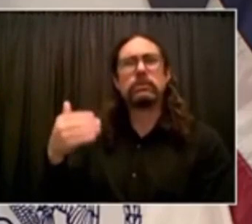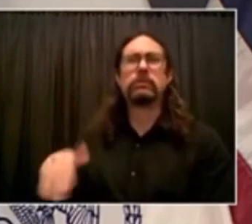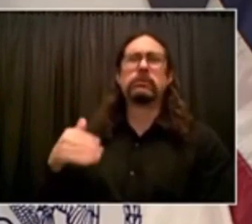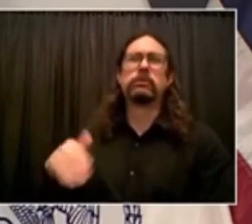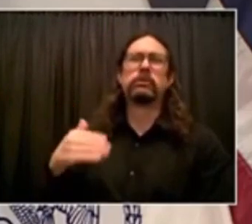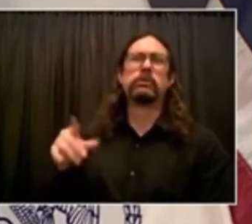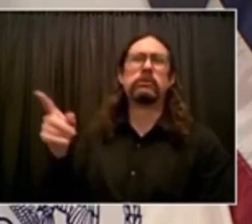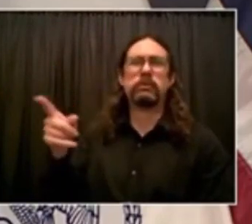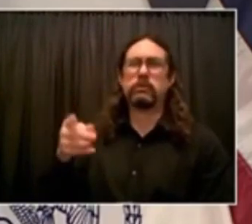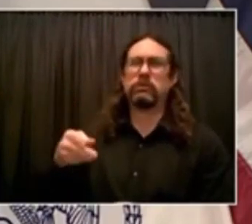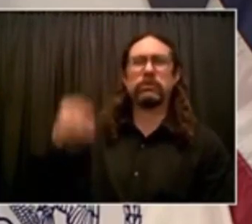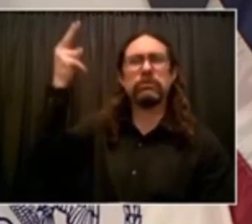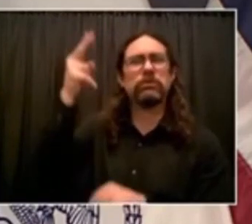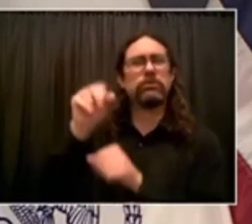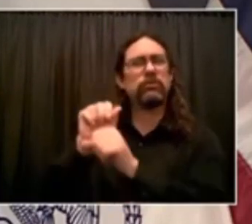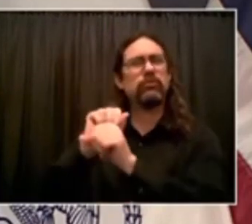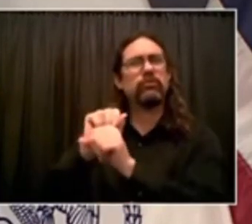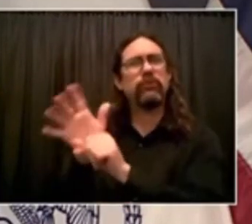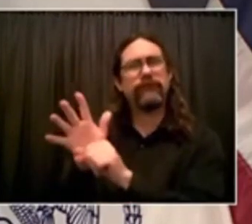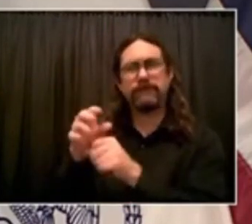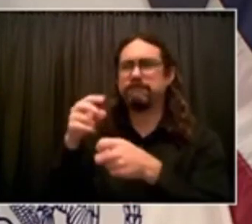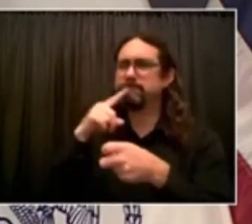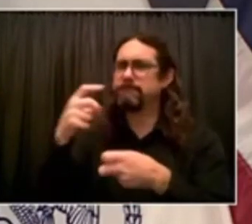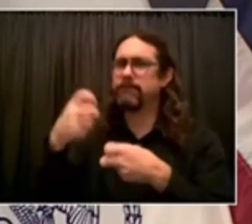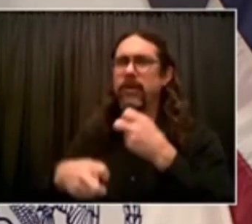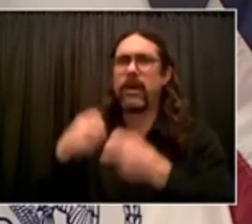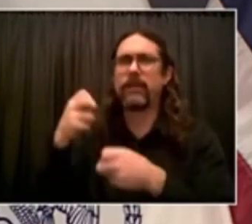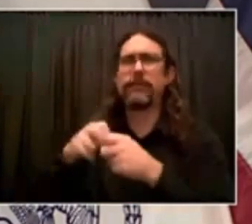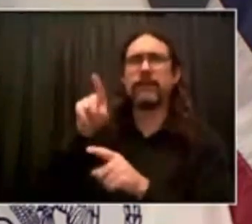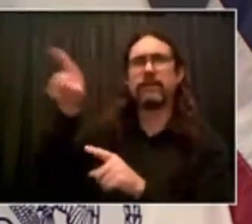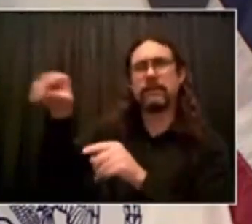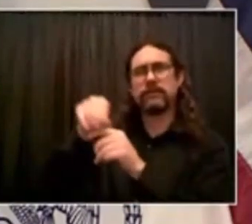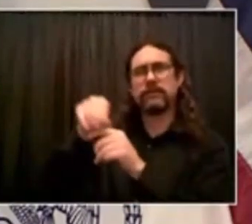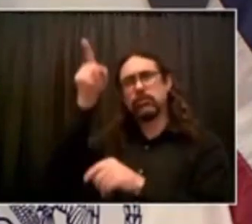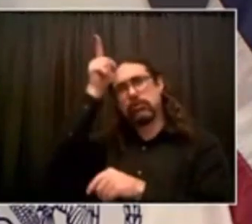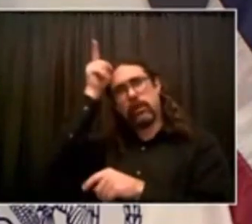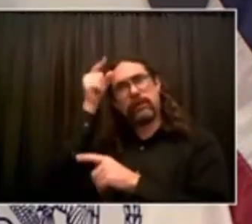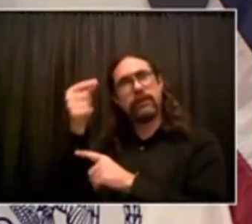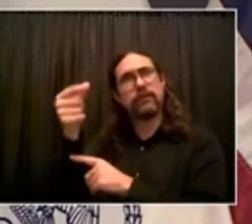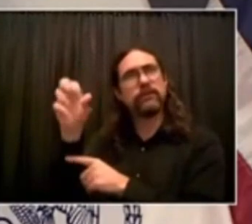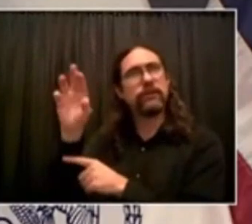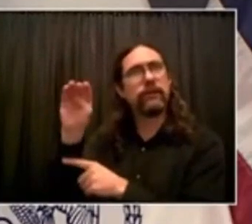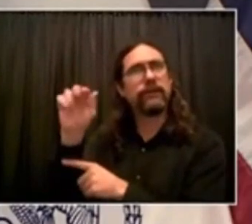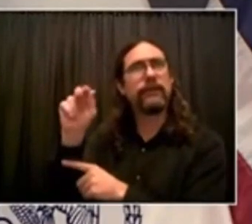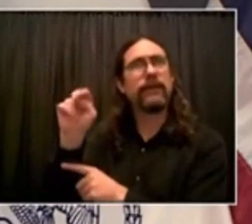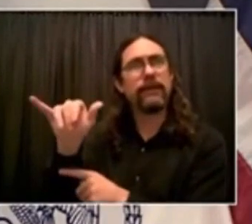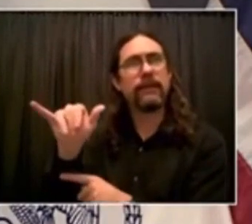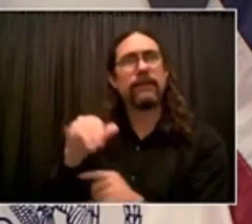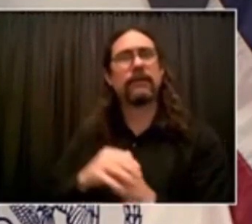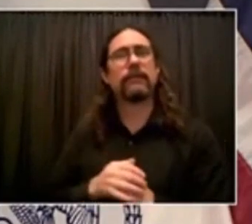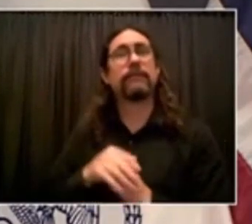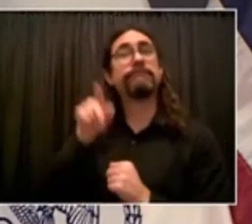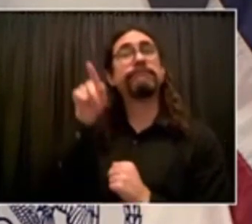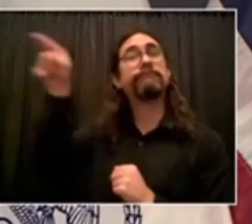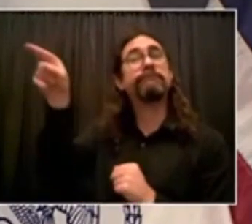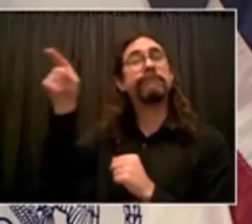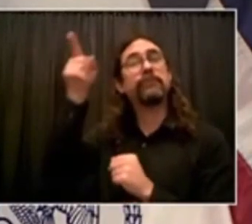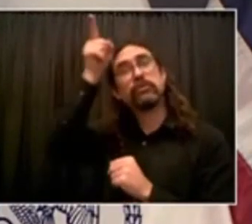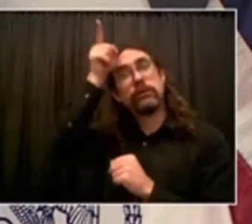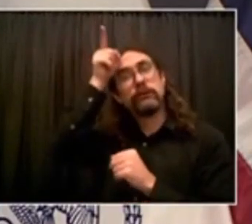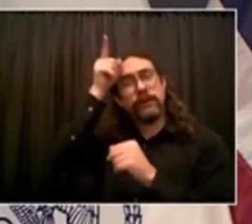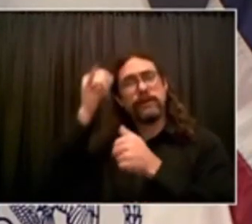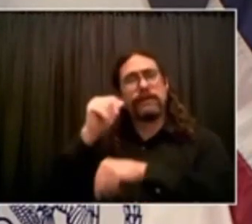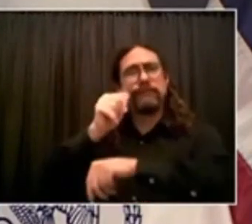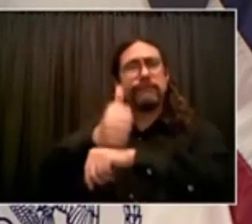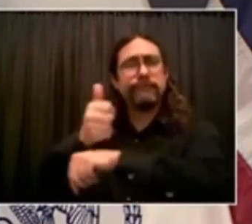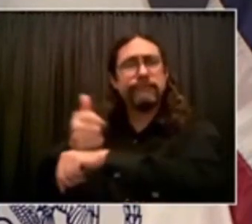they're reinstating a lot of restrictions that we all hoped were part of the past. We cannot let those restrictions come back. We cannot have shutdowns here in New